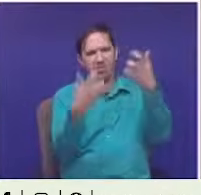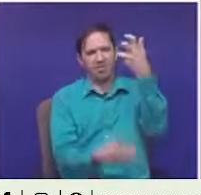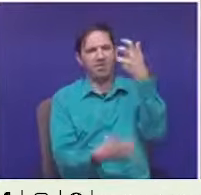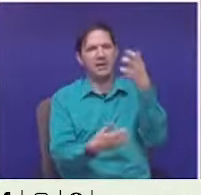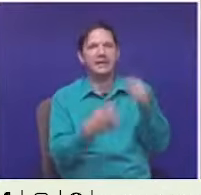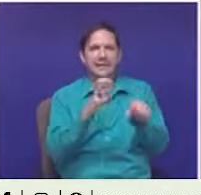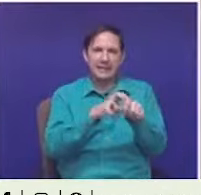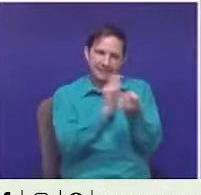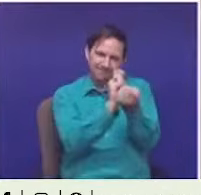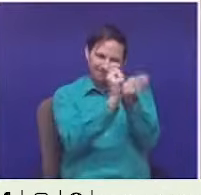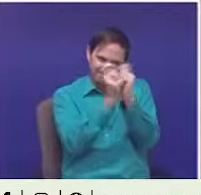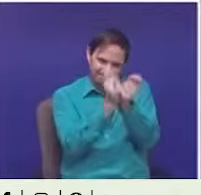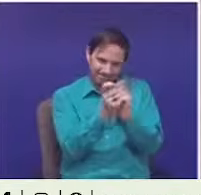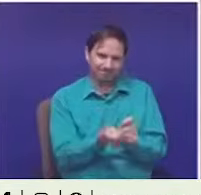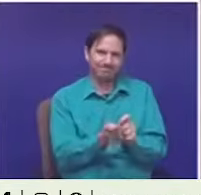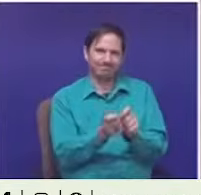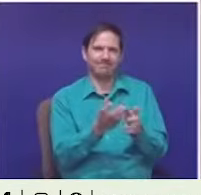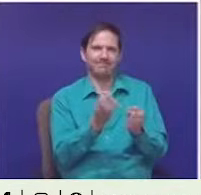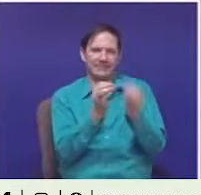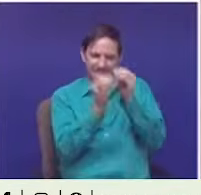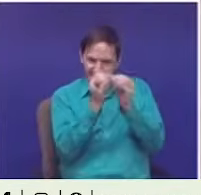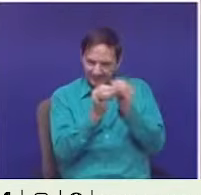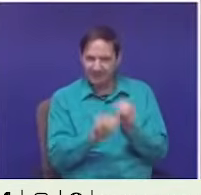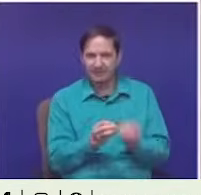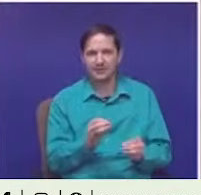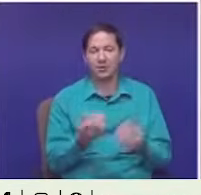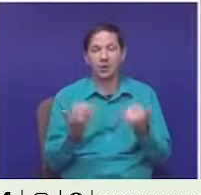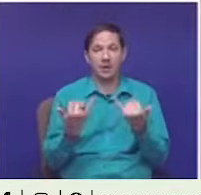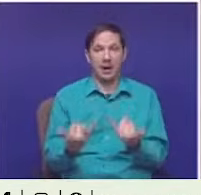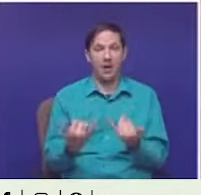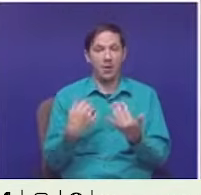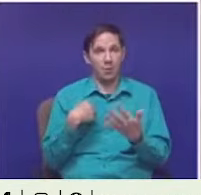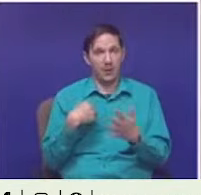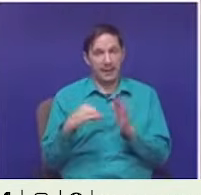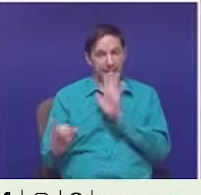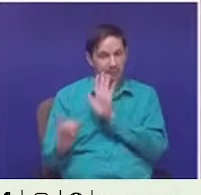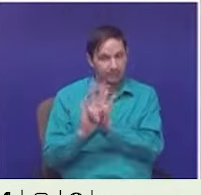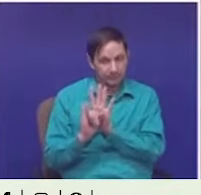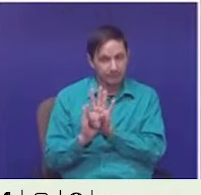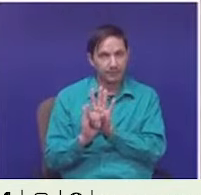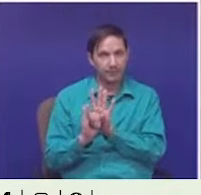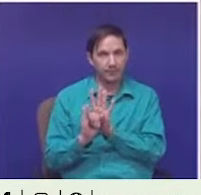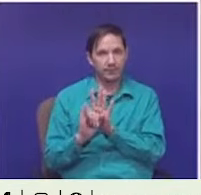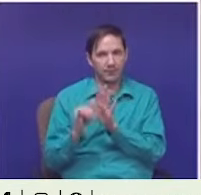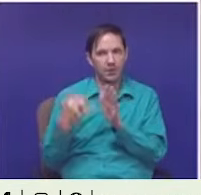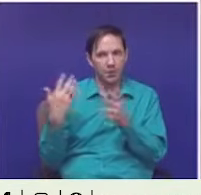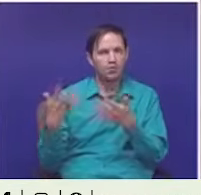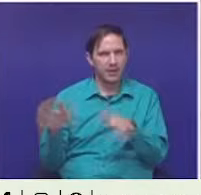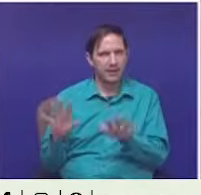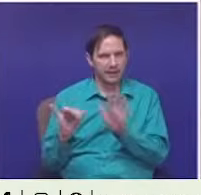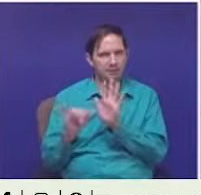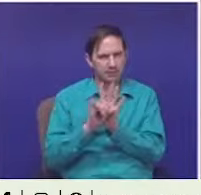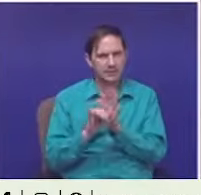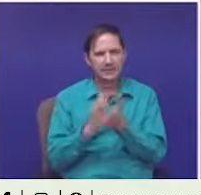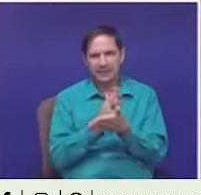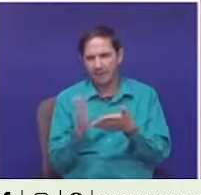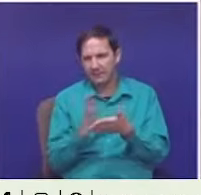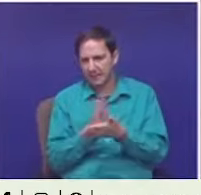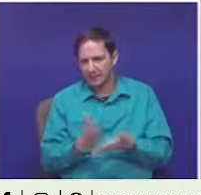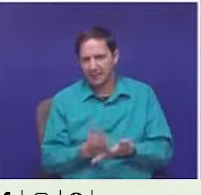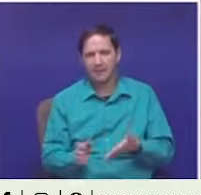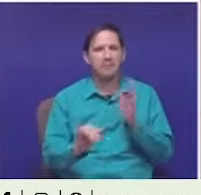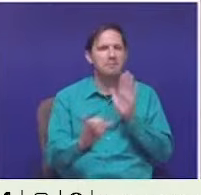schools. So right now, I think our big priority is to make sure that we identify, as we have in preparation for this sitting,